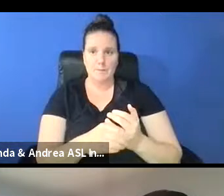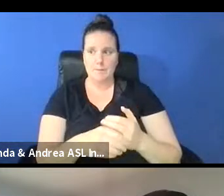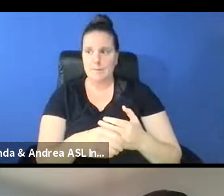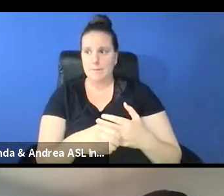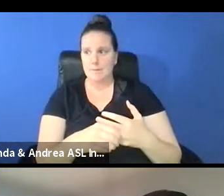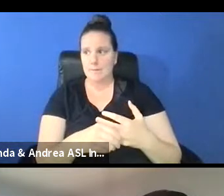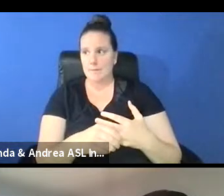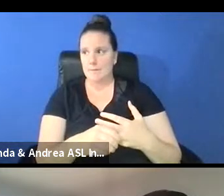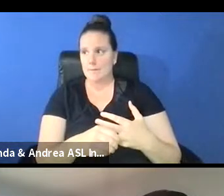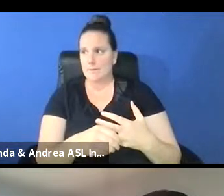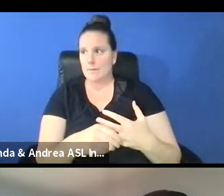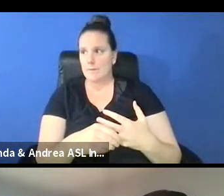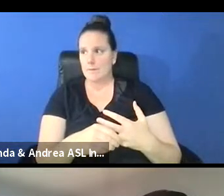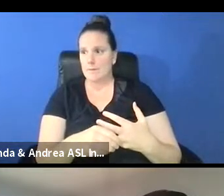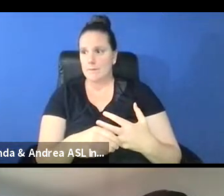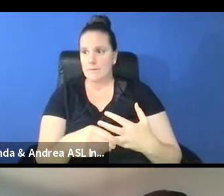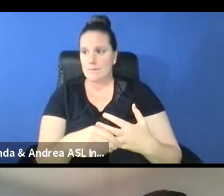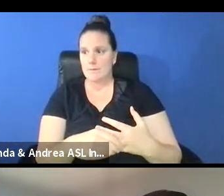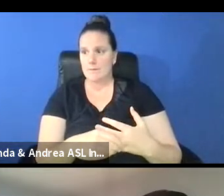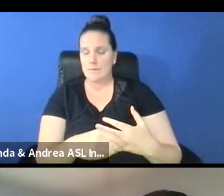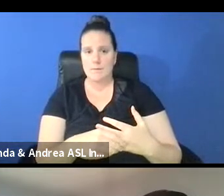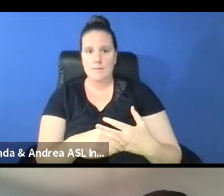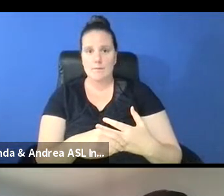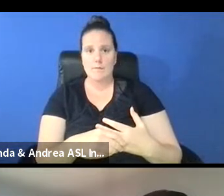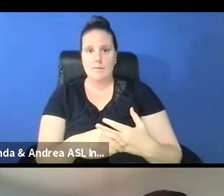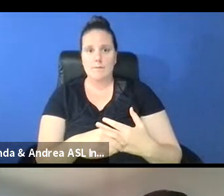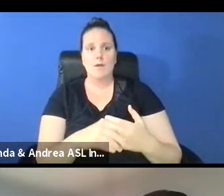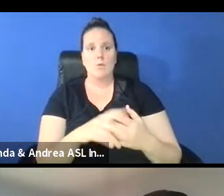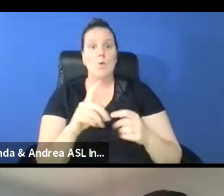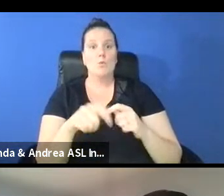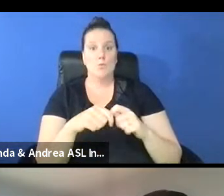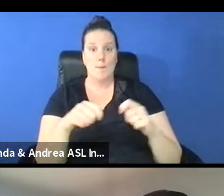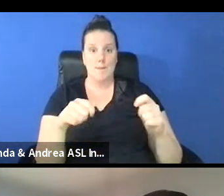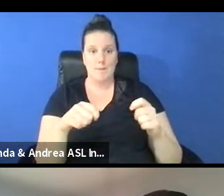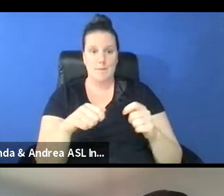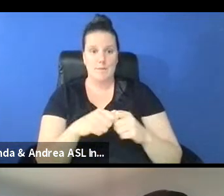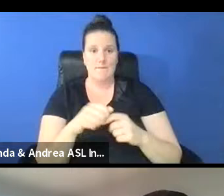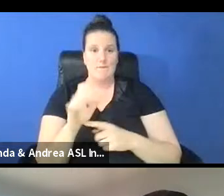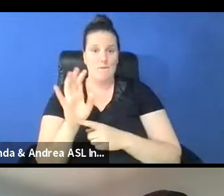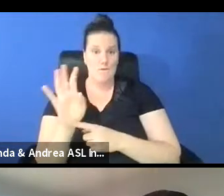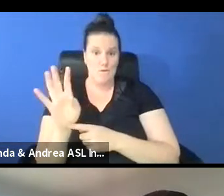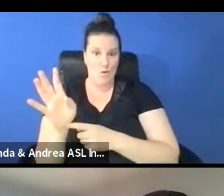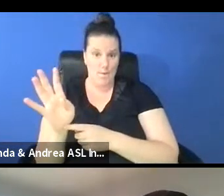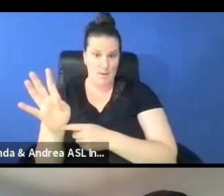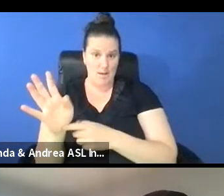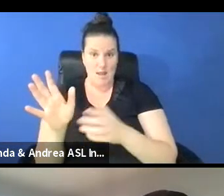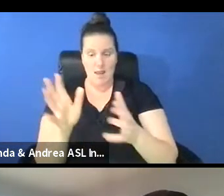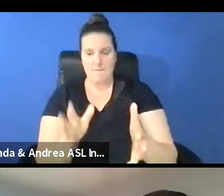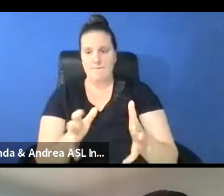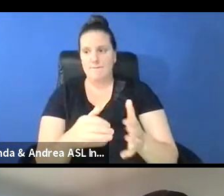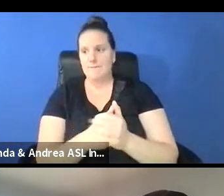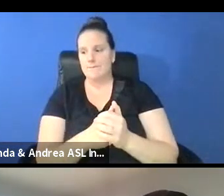I want to have us wrap up. We have 4 minutes left.